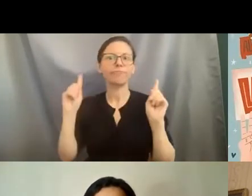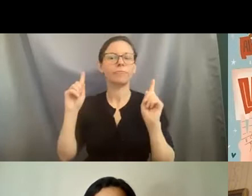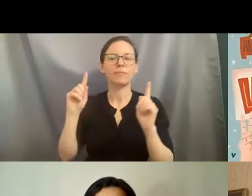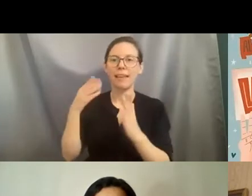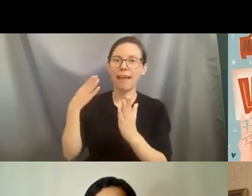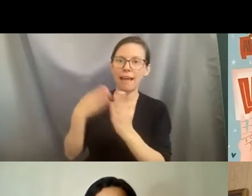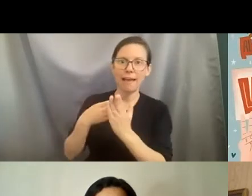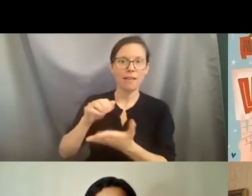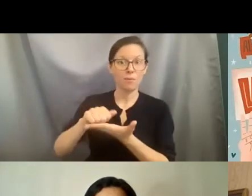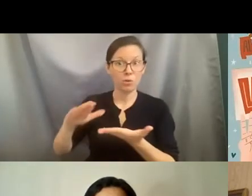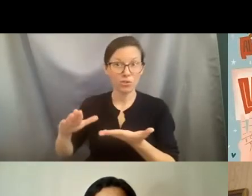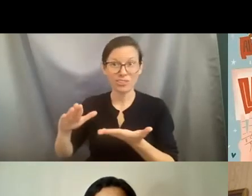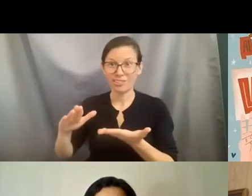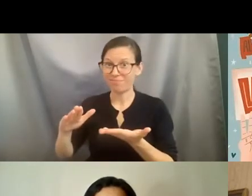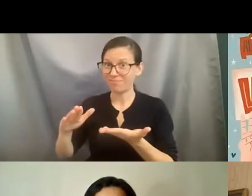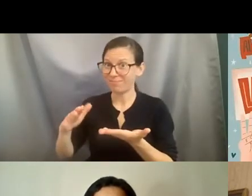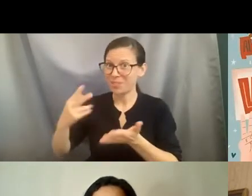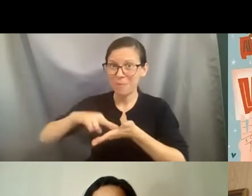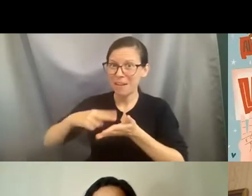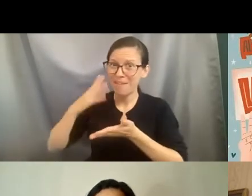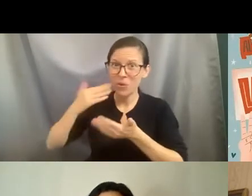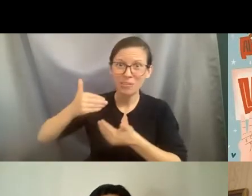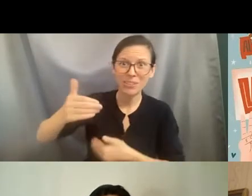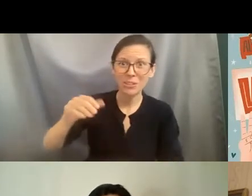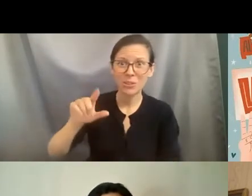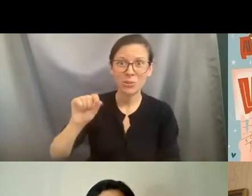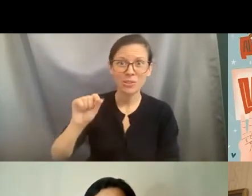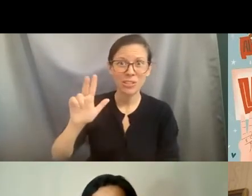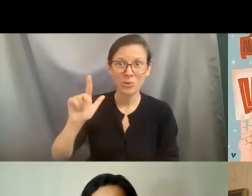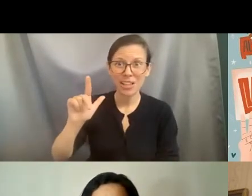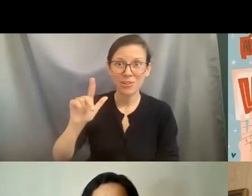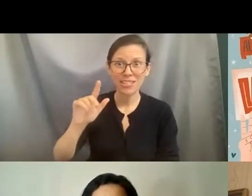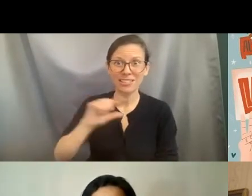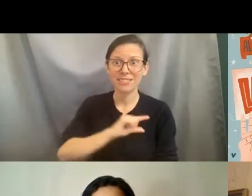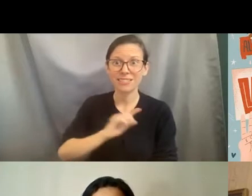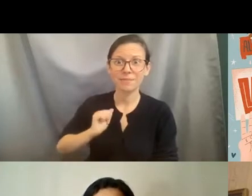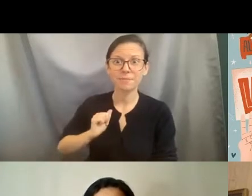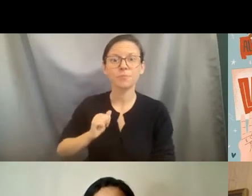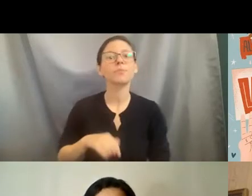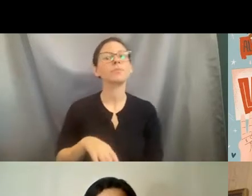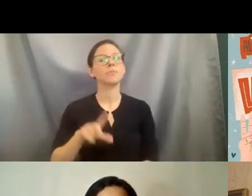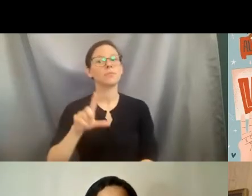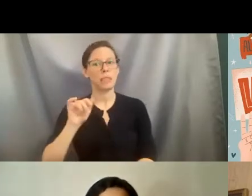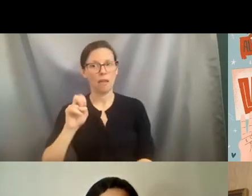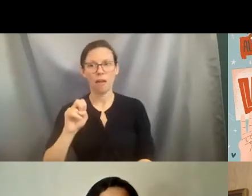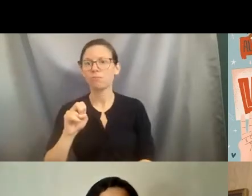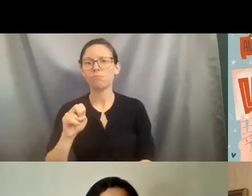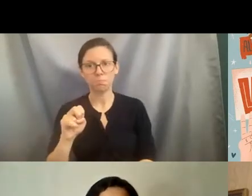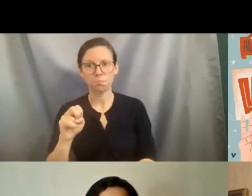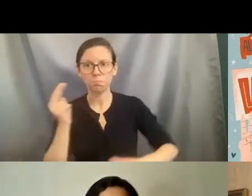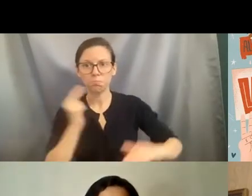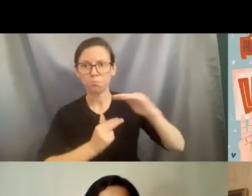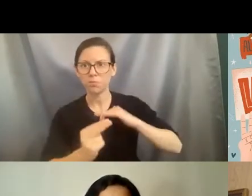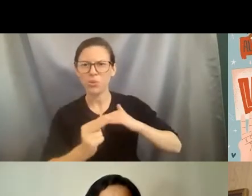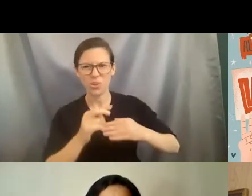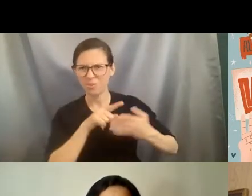legislative session? We can expect that those same bad bills will be reintroduced in